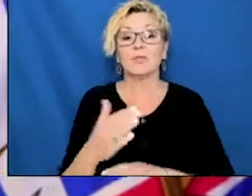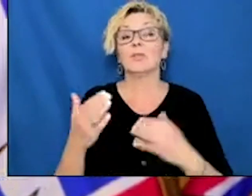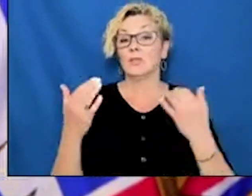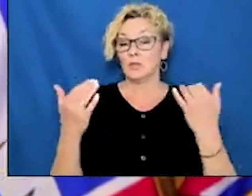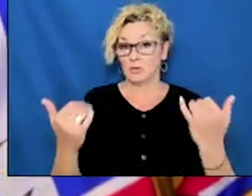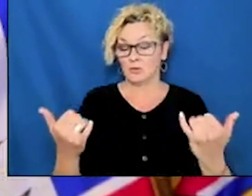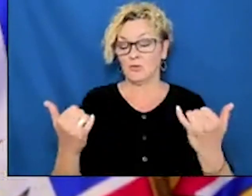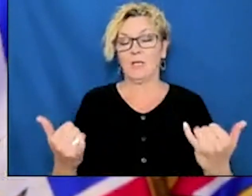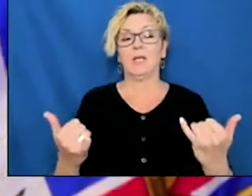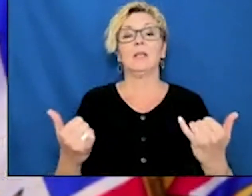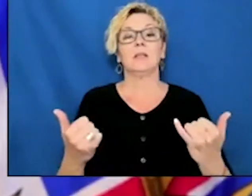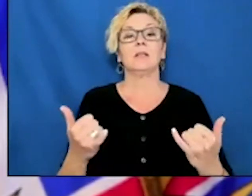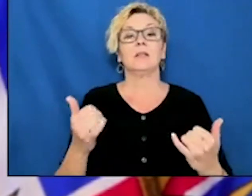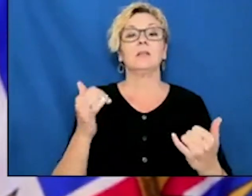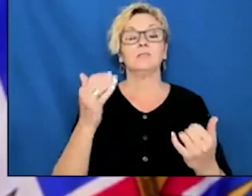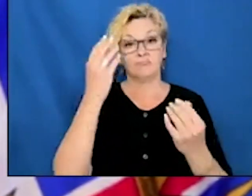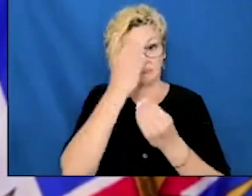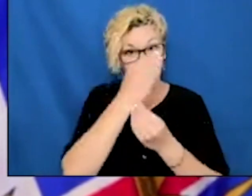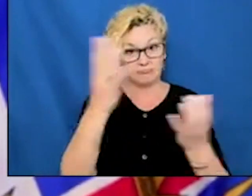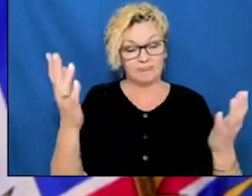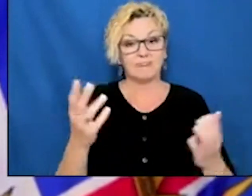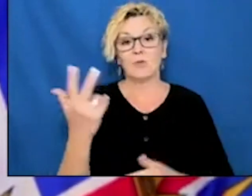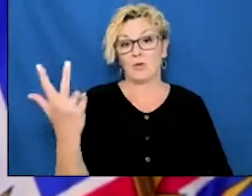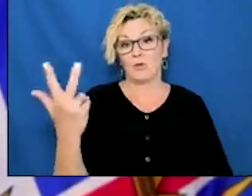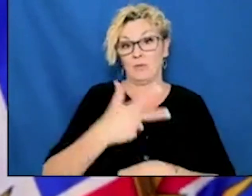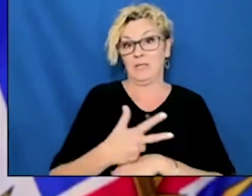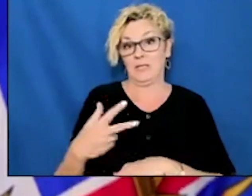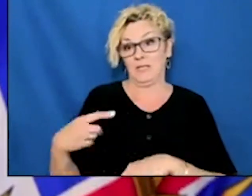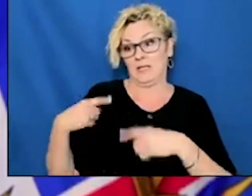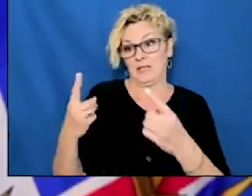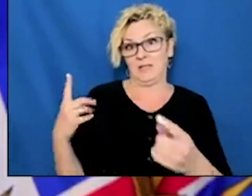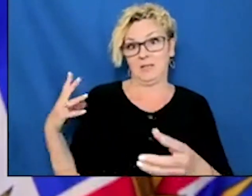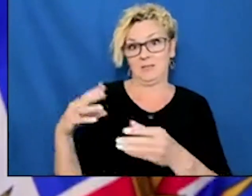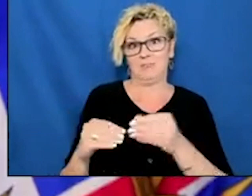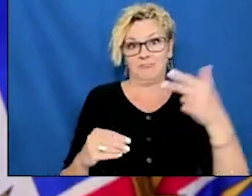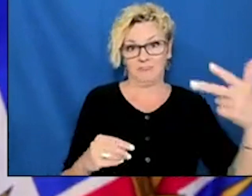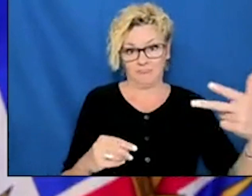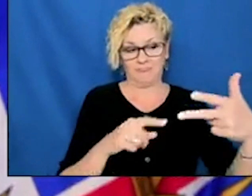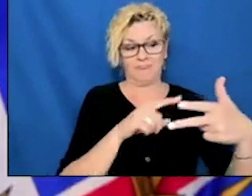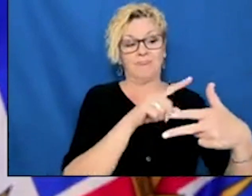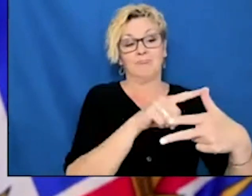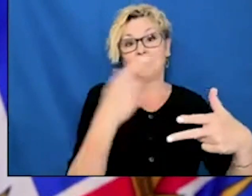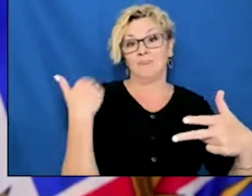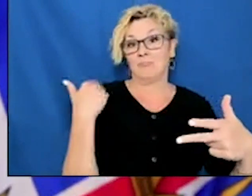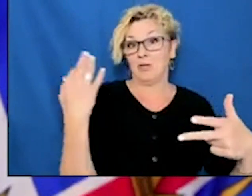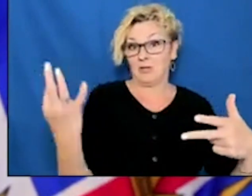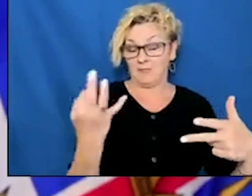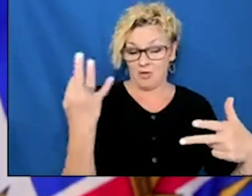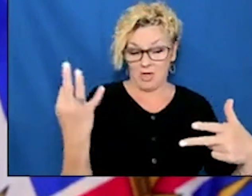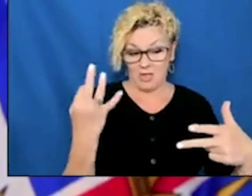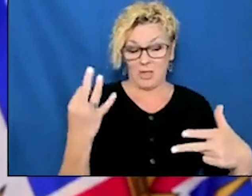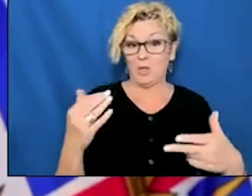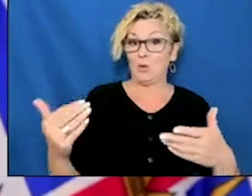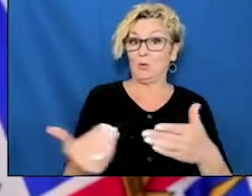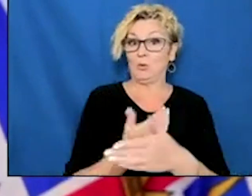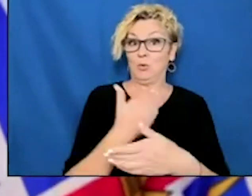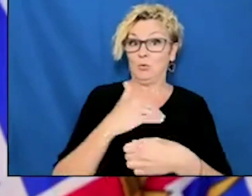Today, we're reporting on 3 periods over the past weekend. From Friday to Saturday, we